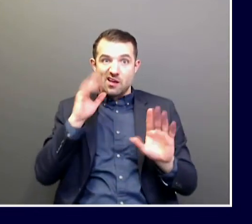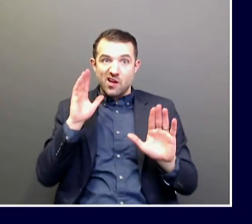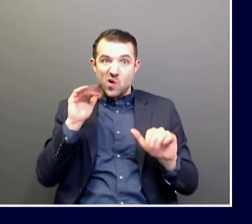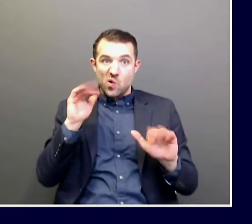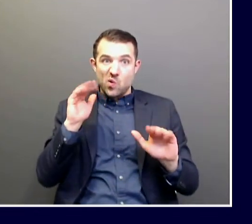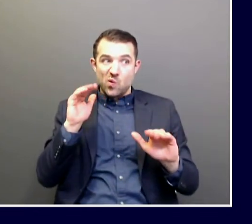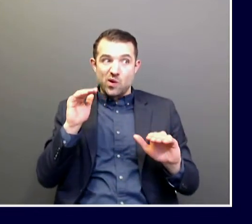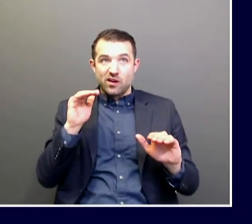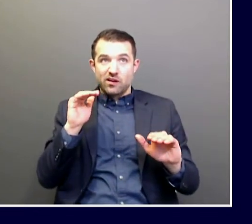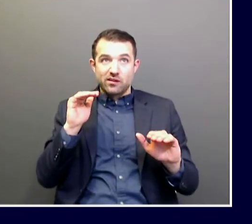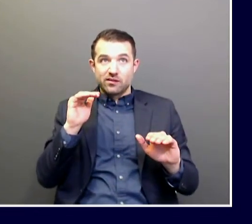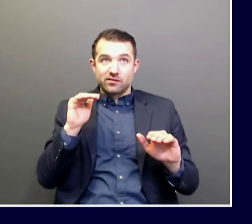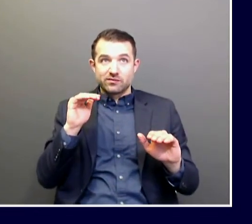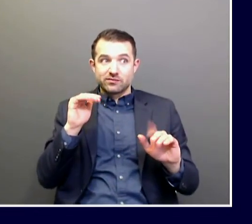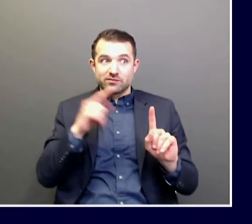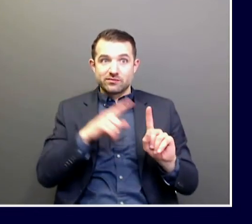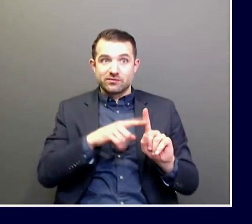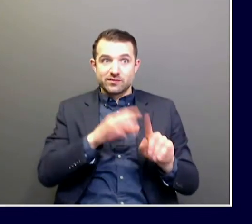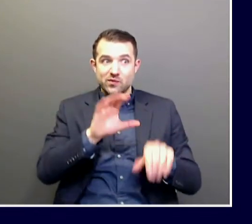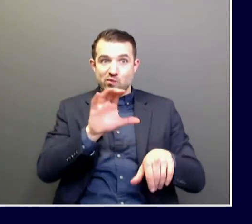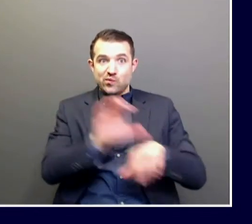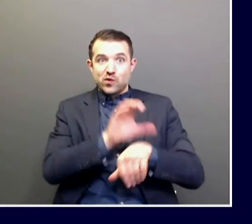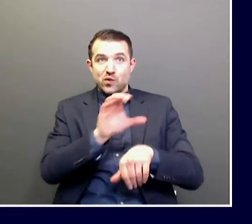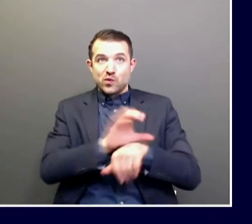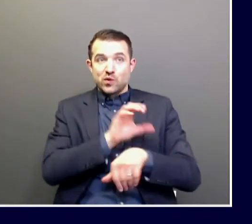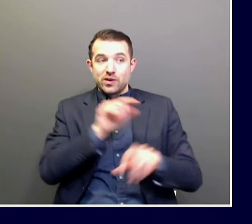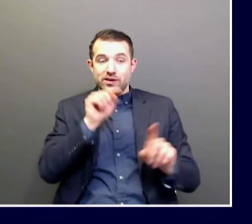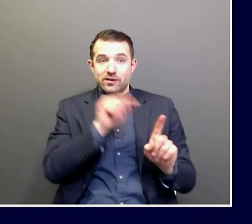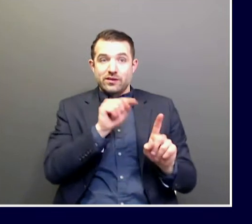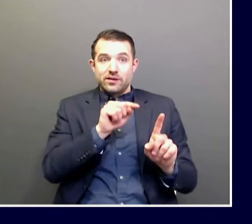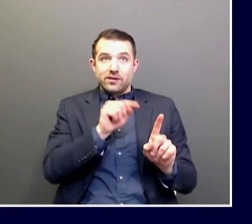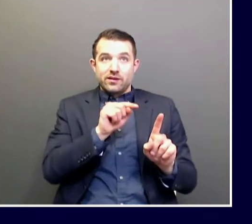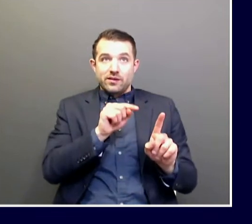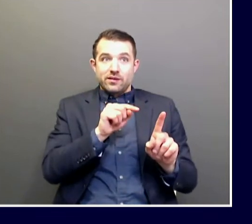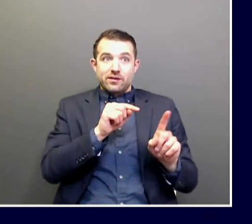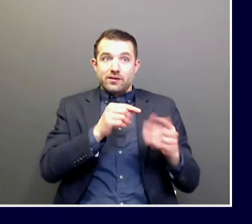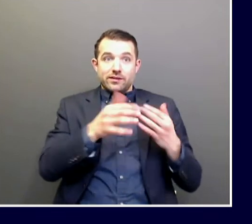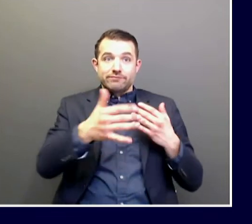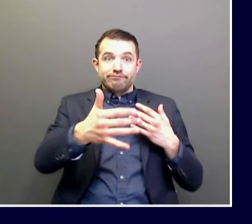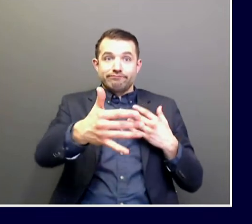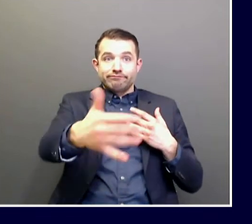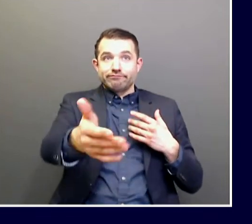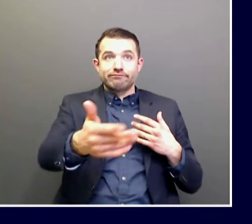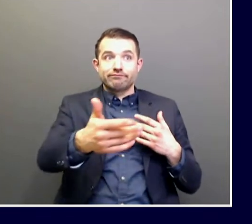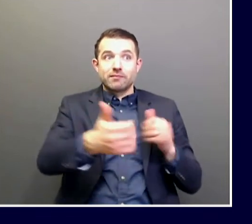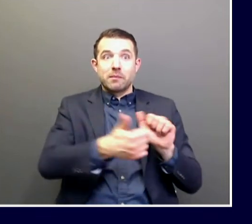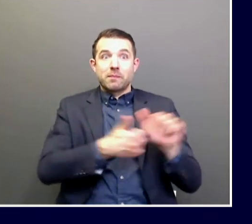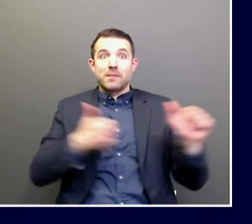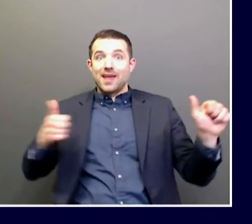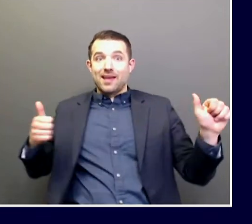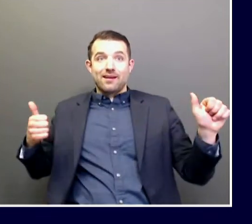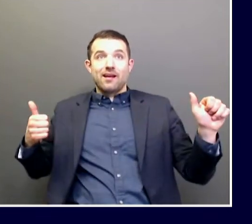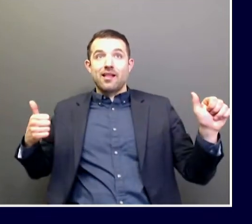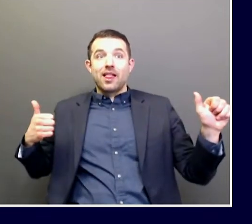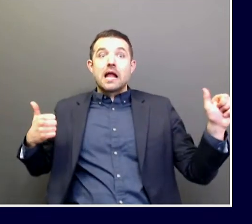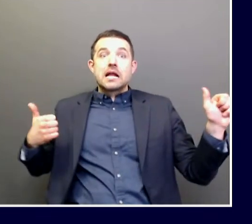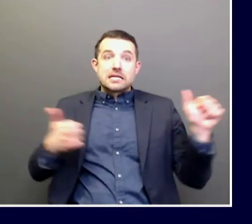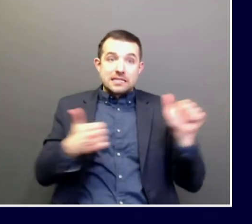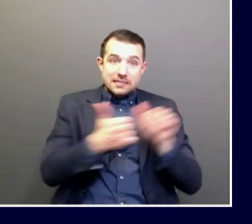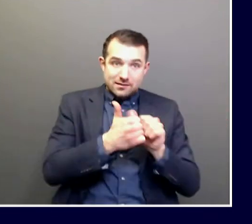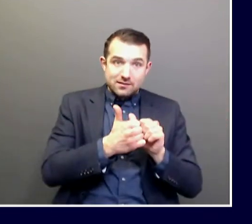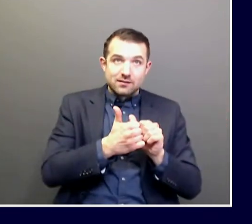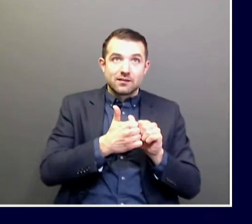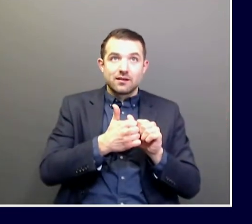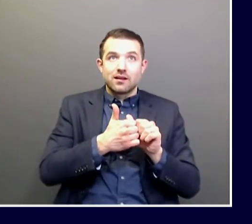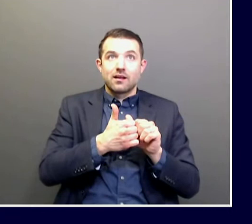power to it so that we can clear out in rapid time. And there thus may be a significant spike. That is a ways away, and we